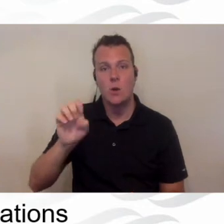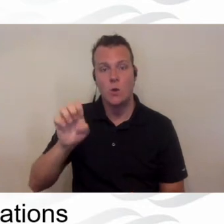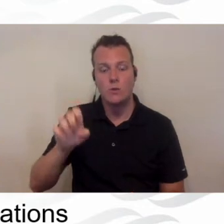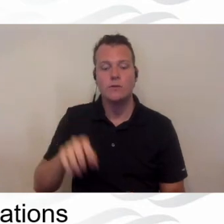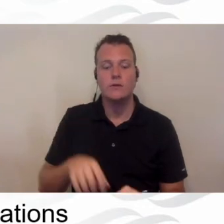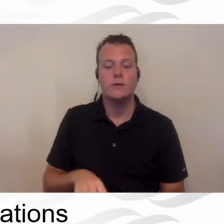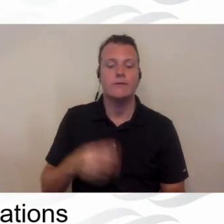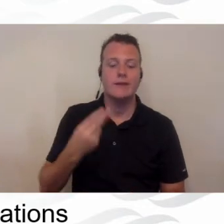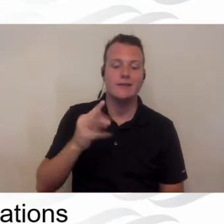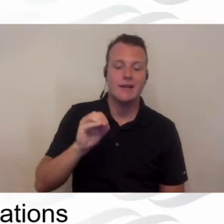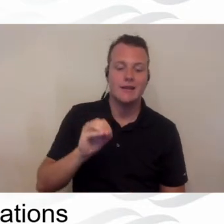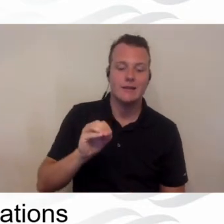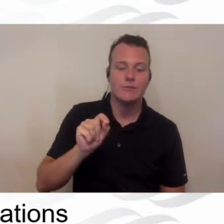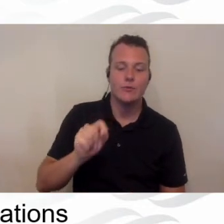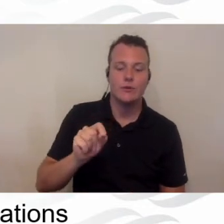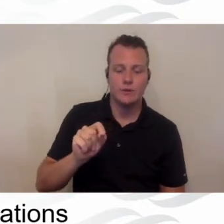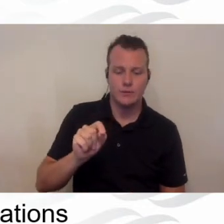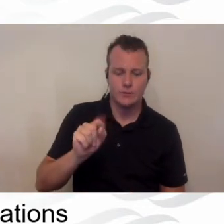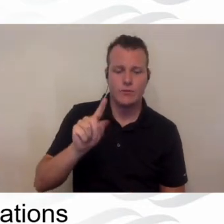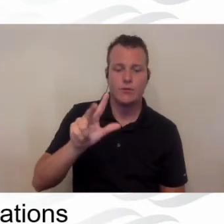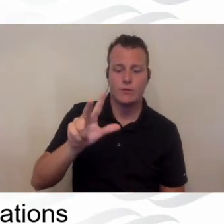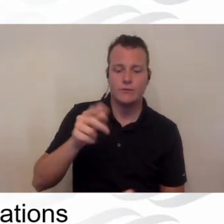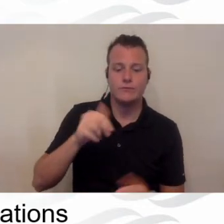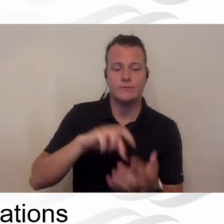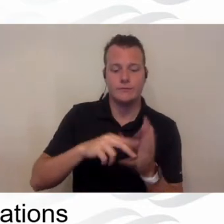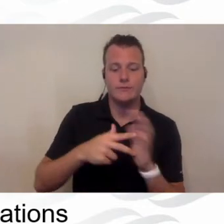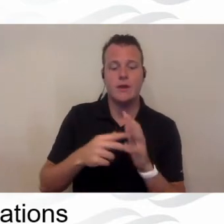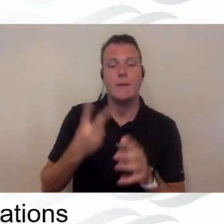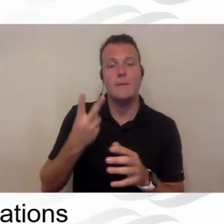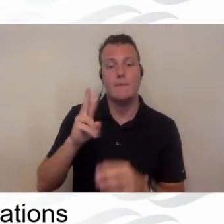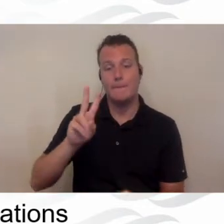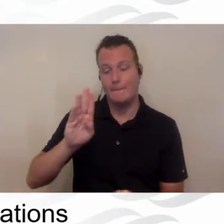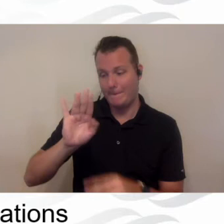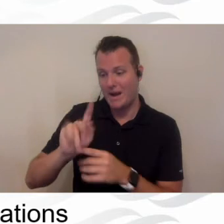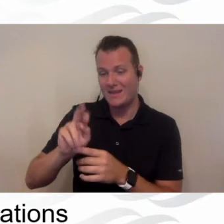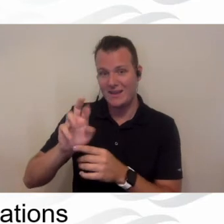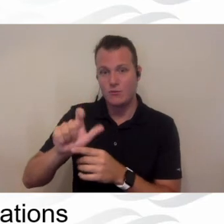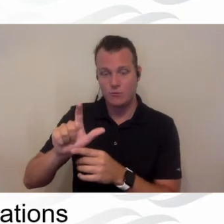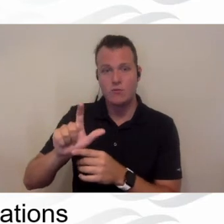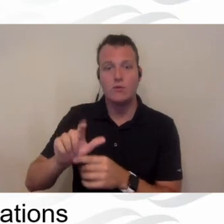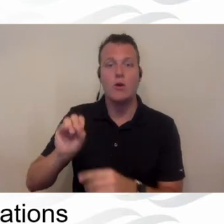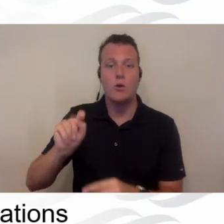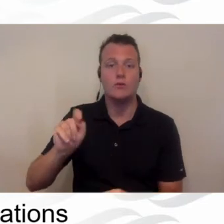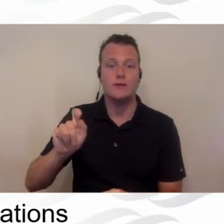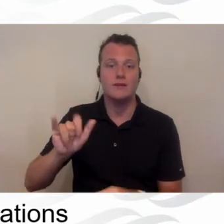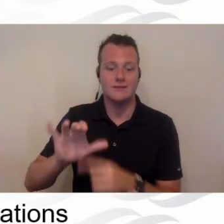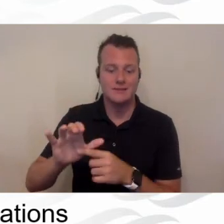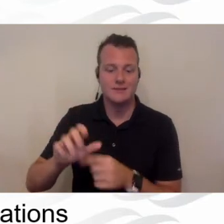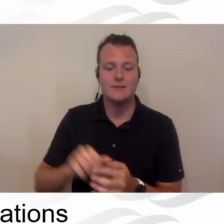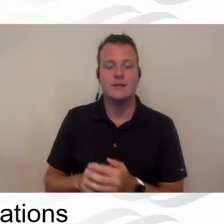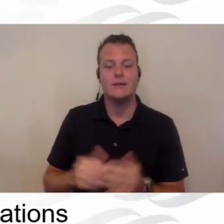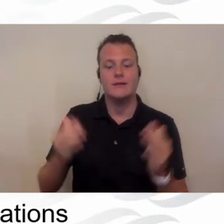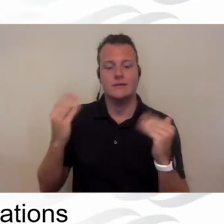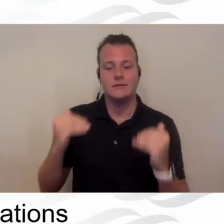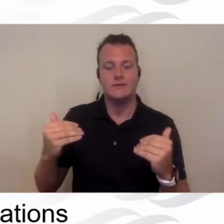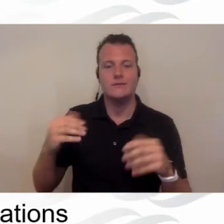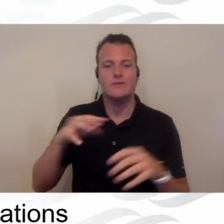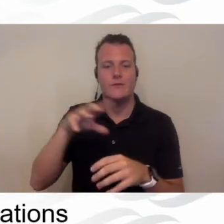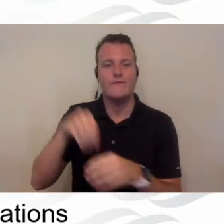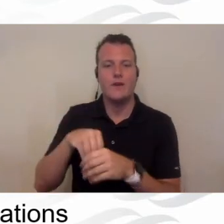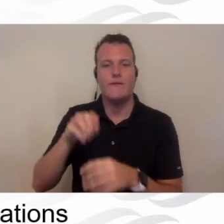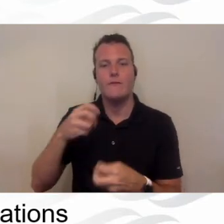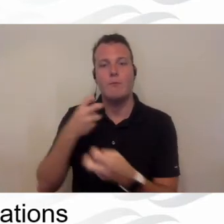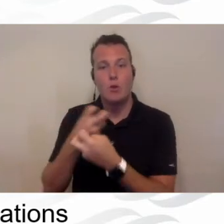bilateral ototoxic hearing loss. The second code is the one that's in the poisoning family. Even though it's an antibiotic,